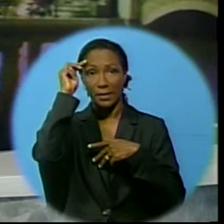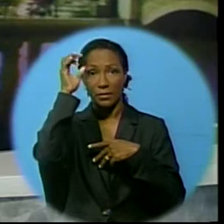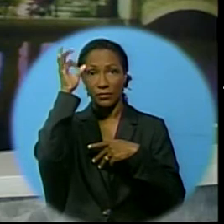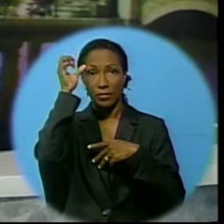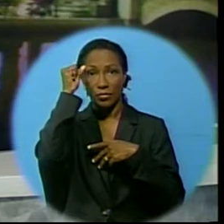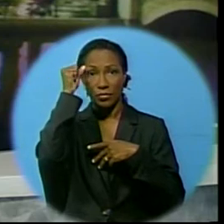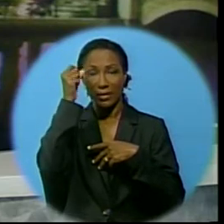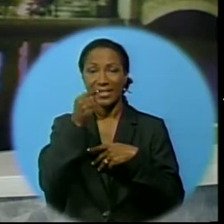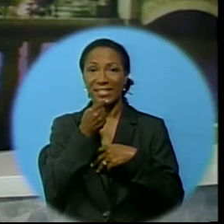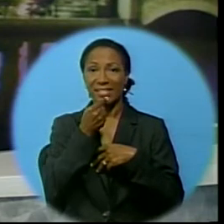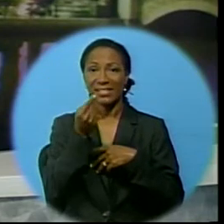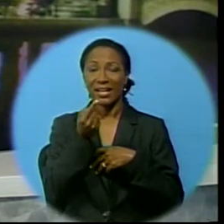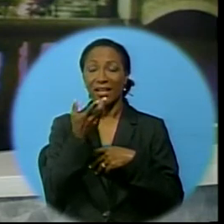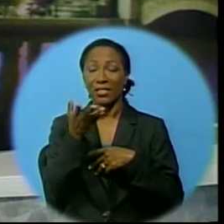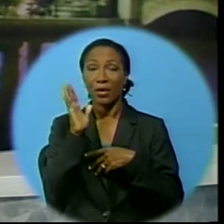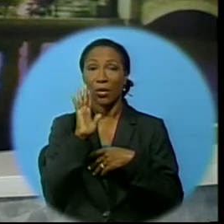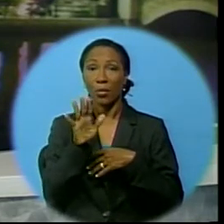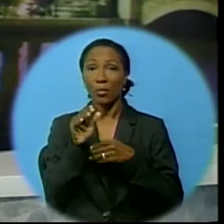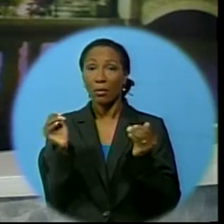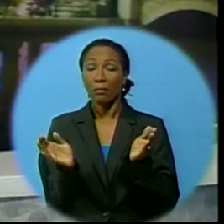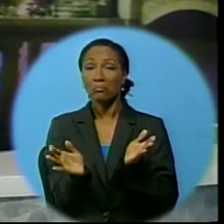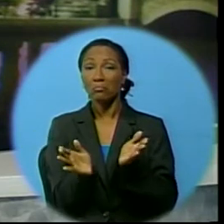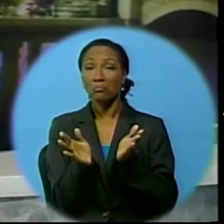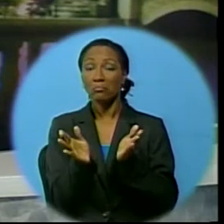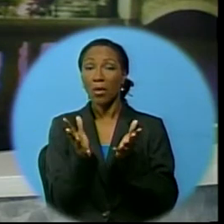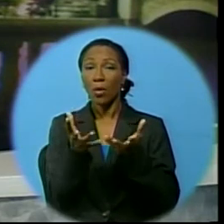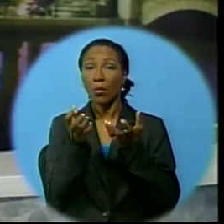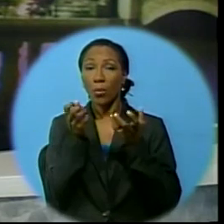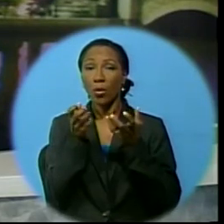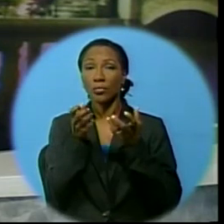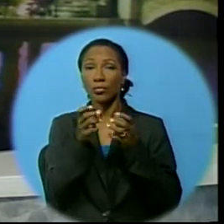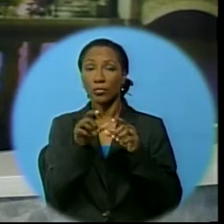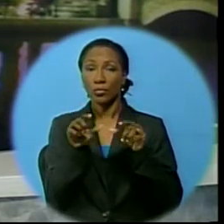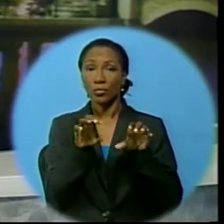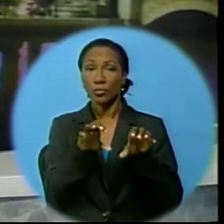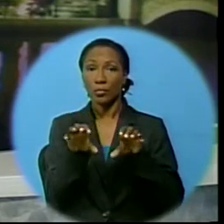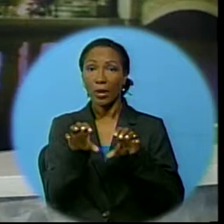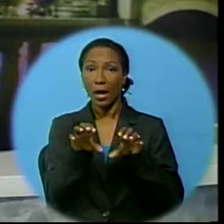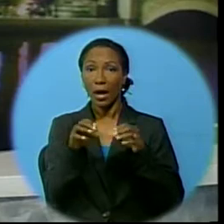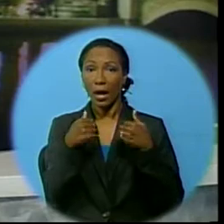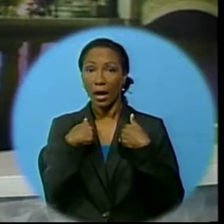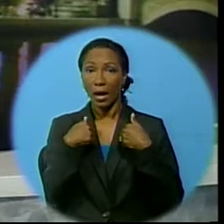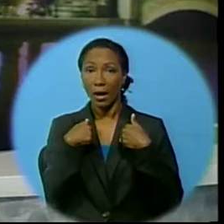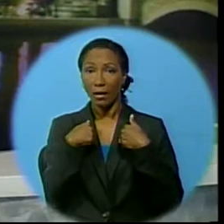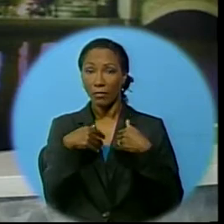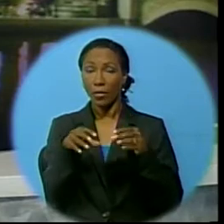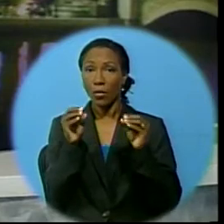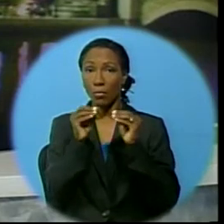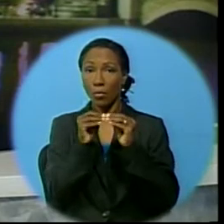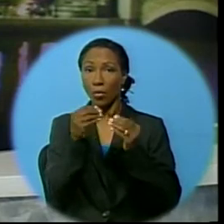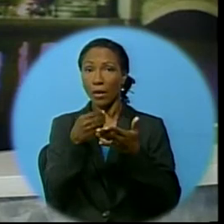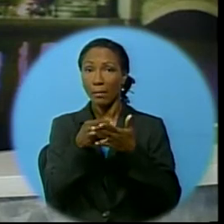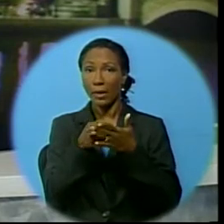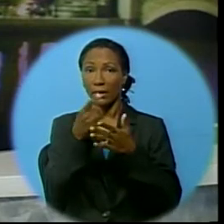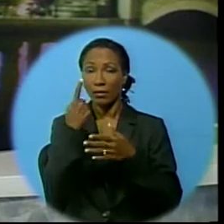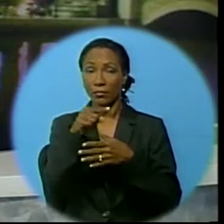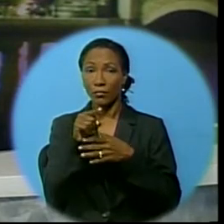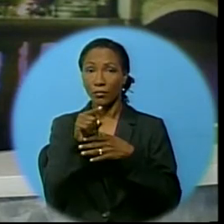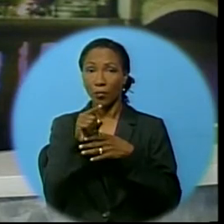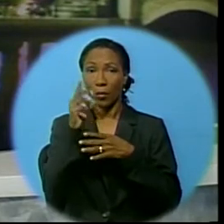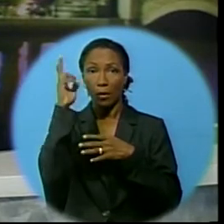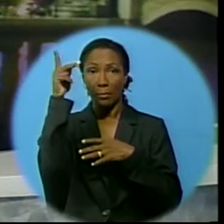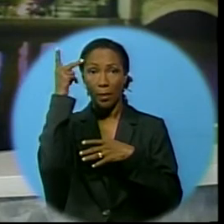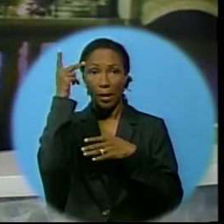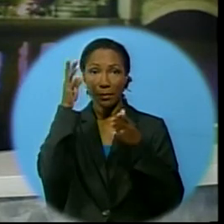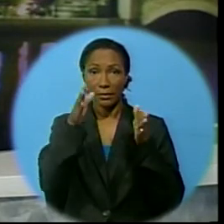increases once the local economic and financial situation improves. Mr. Stewart